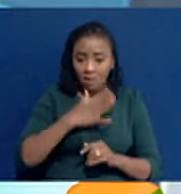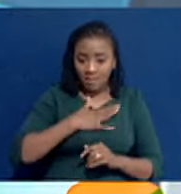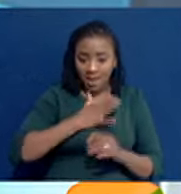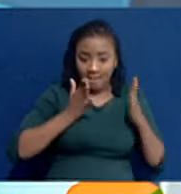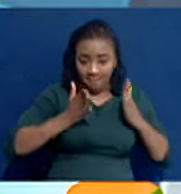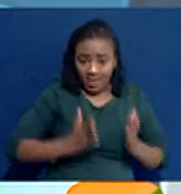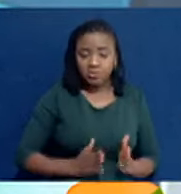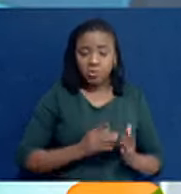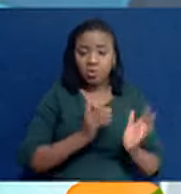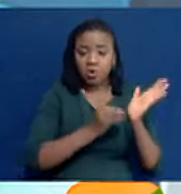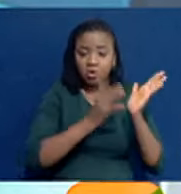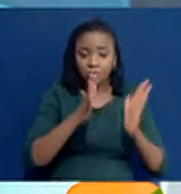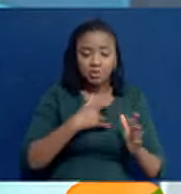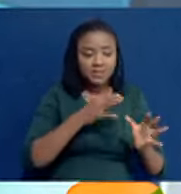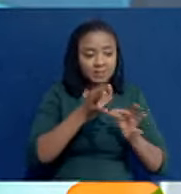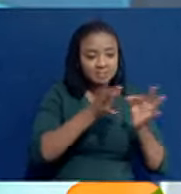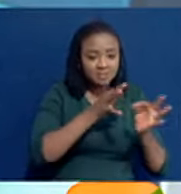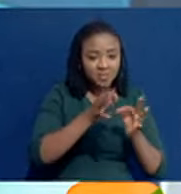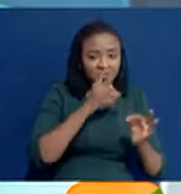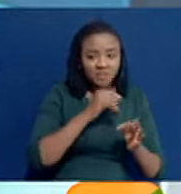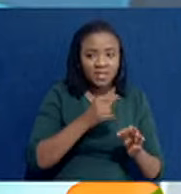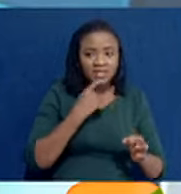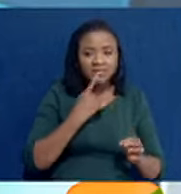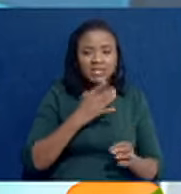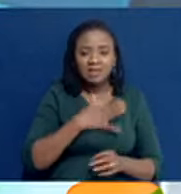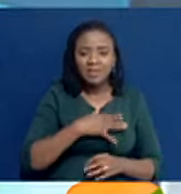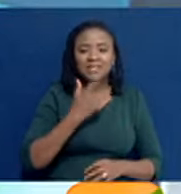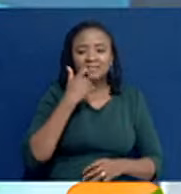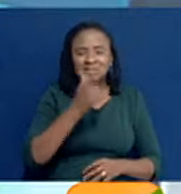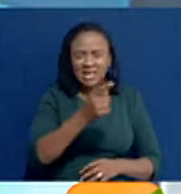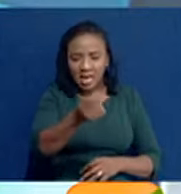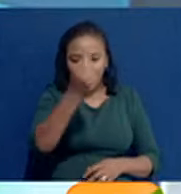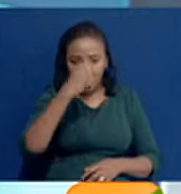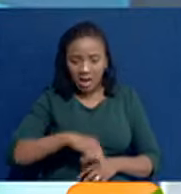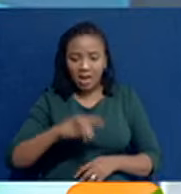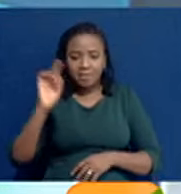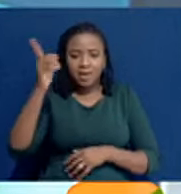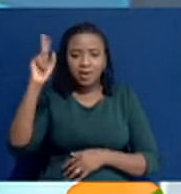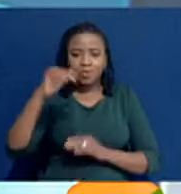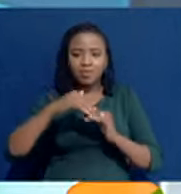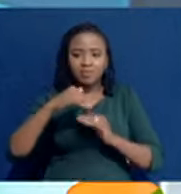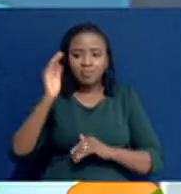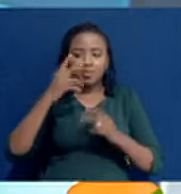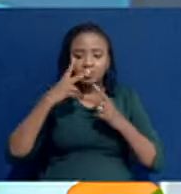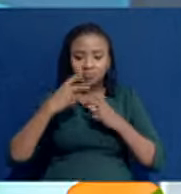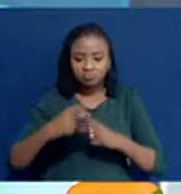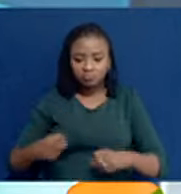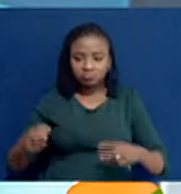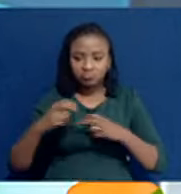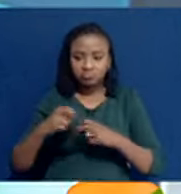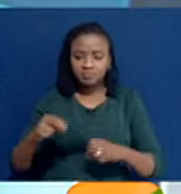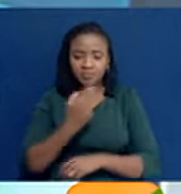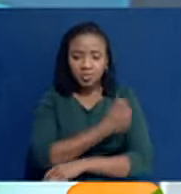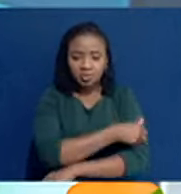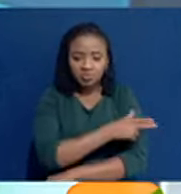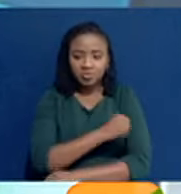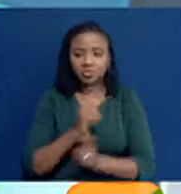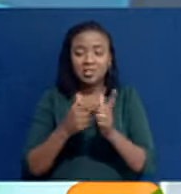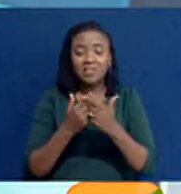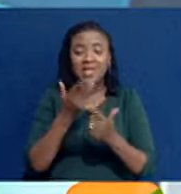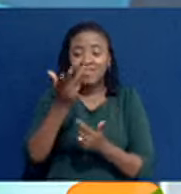and explained, they said, he said to come to Nairobi Hospital because that's where his clinic is. And I was